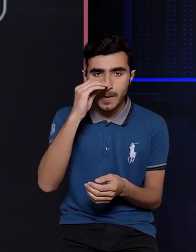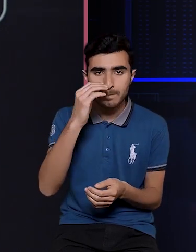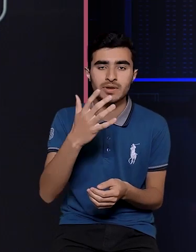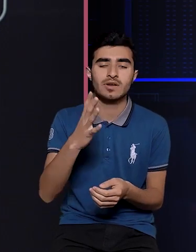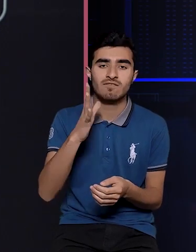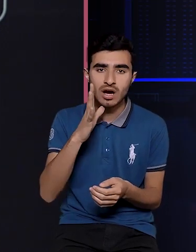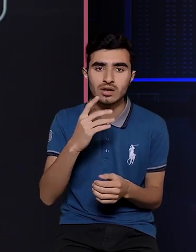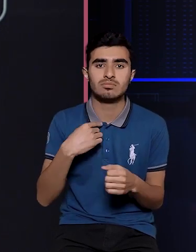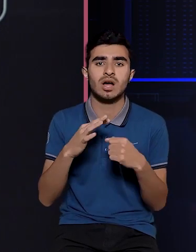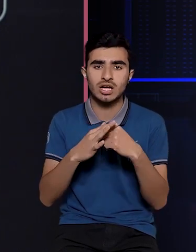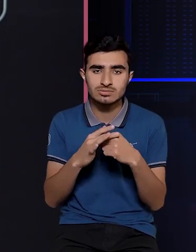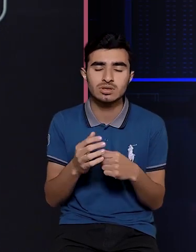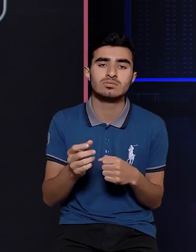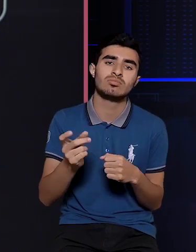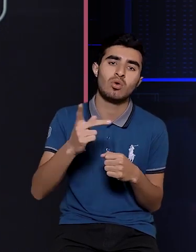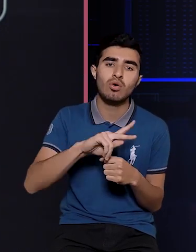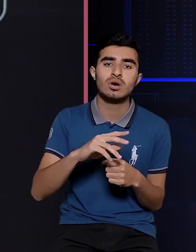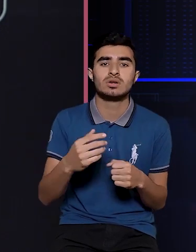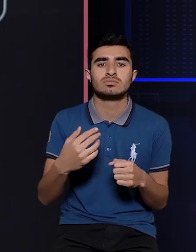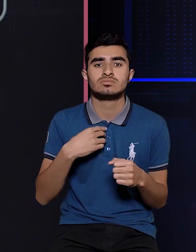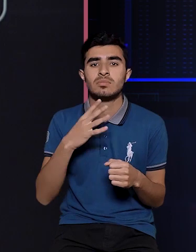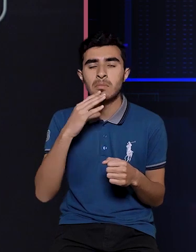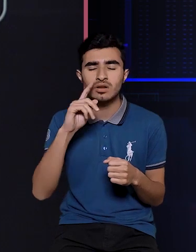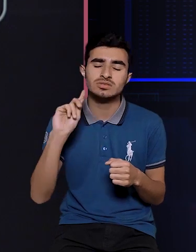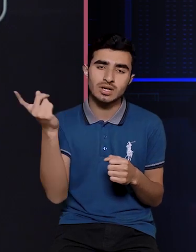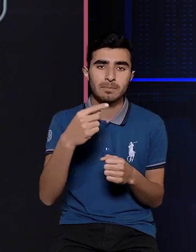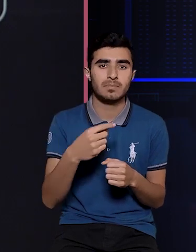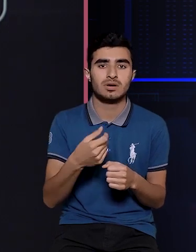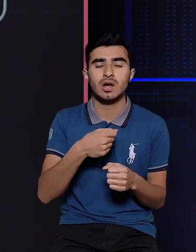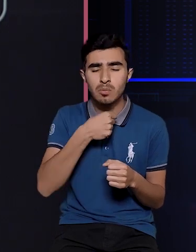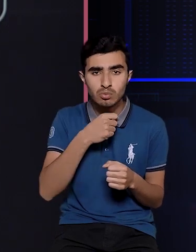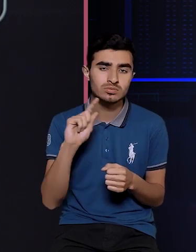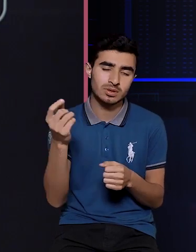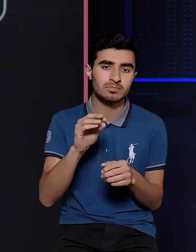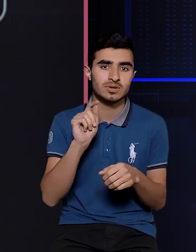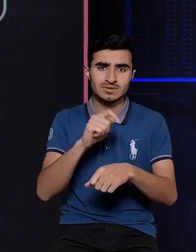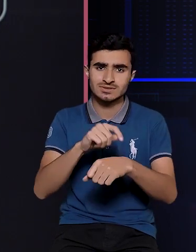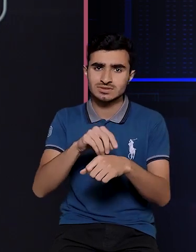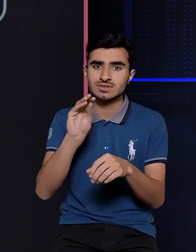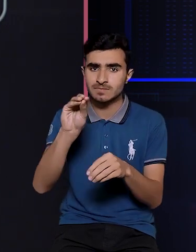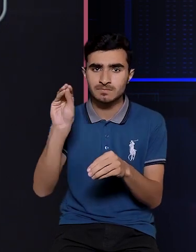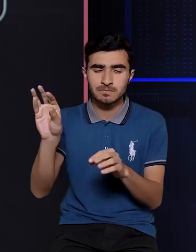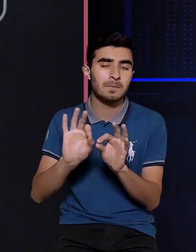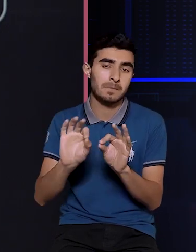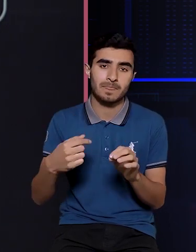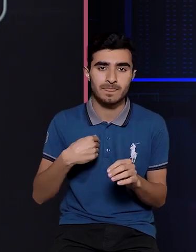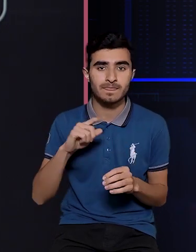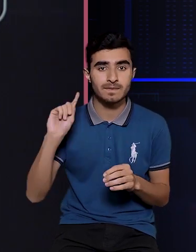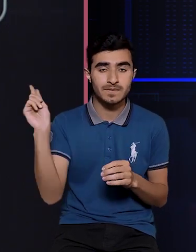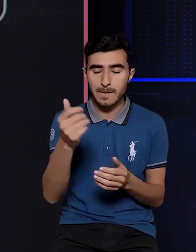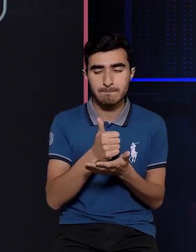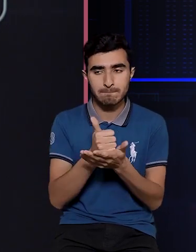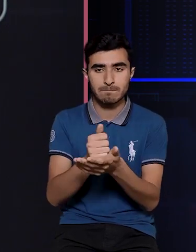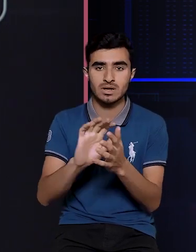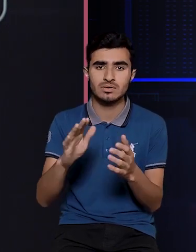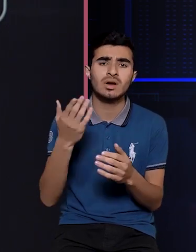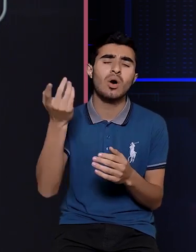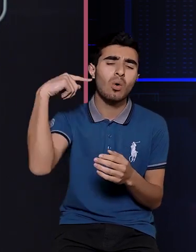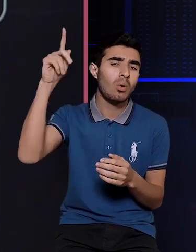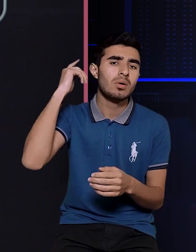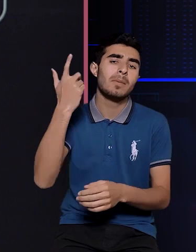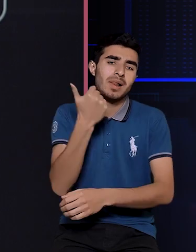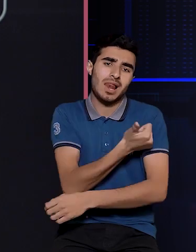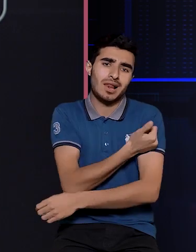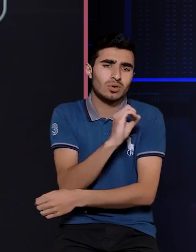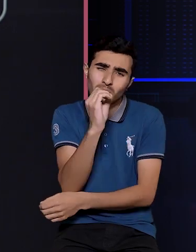stings. My mother, my husband, my children, my grandparents. And this was before vaccines were